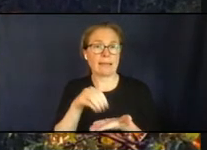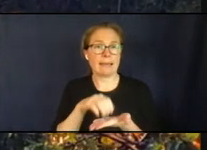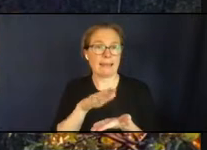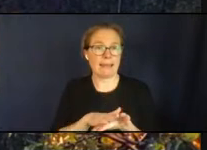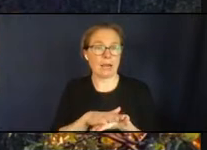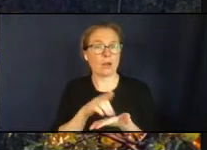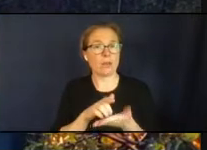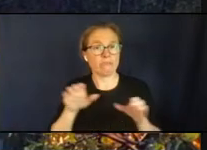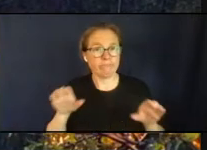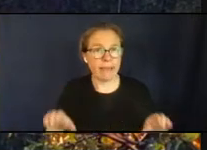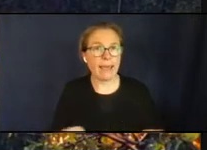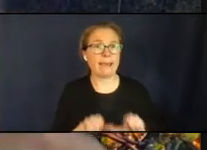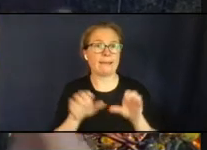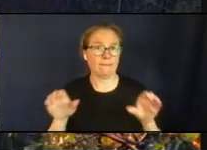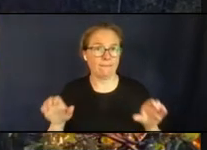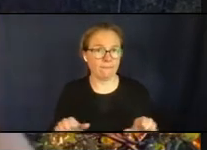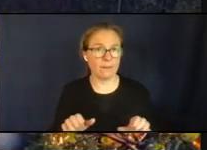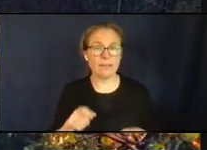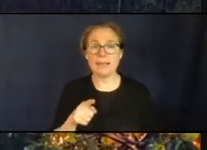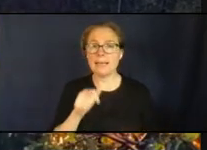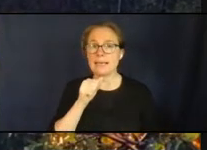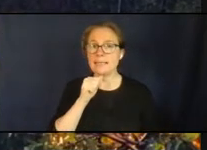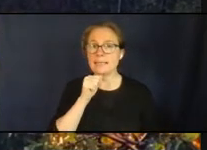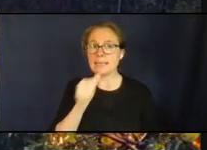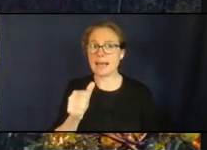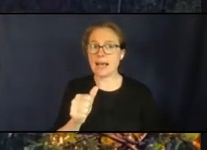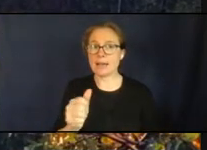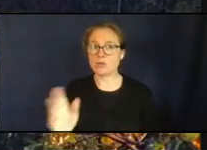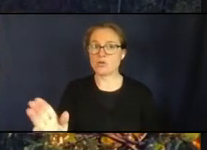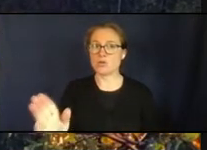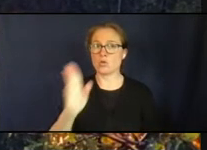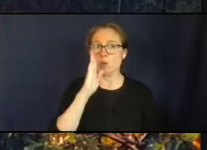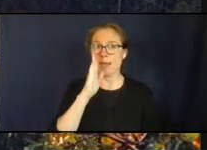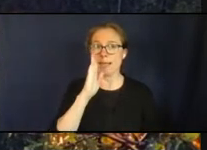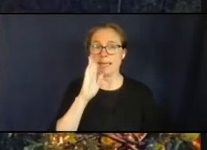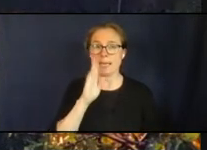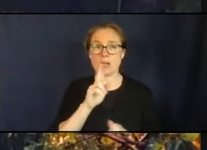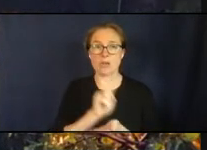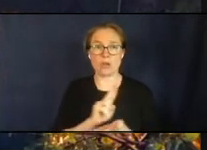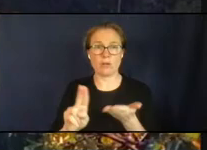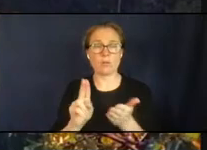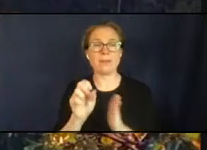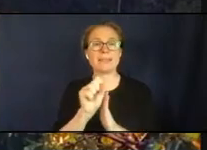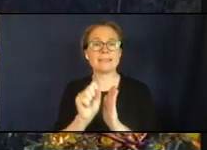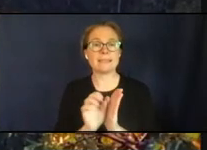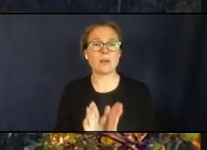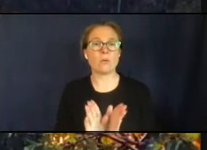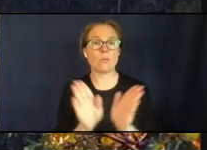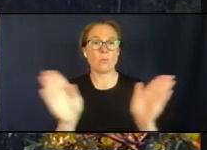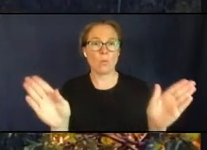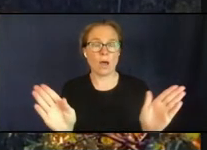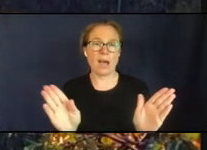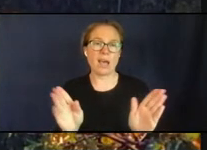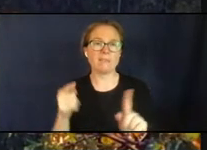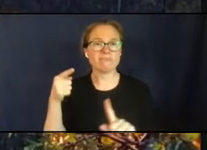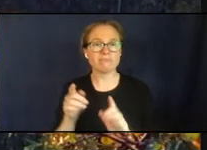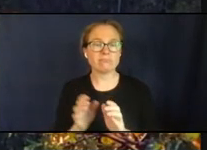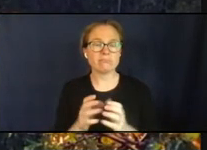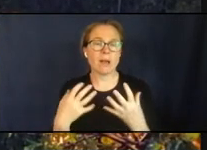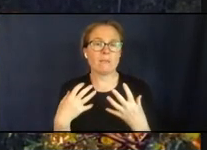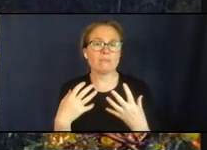They're not a, you know, directed toward the university kind of a group. They're a statewide, more public health